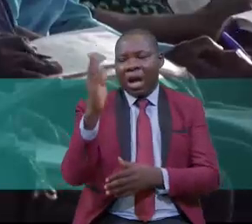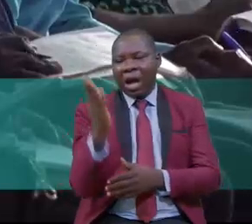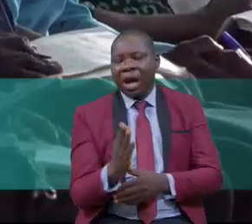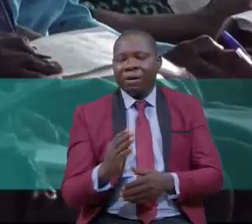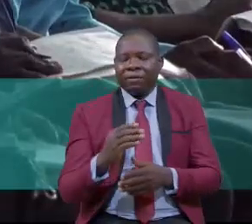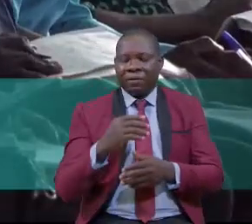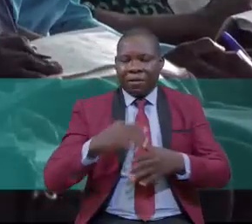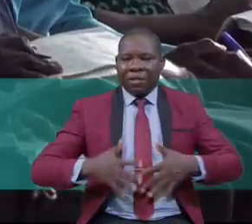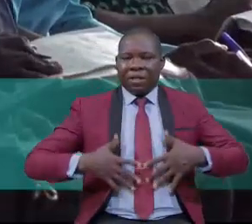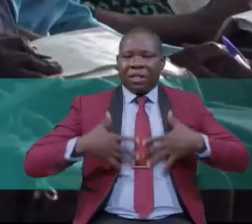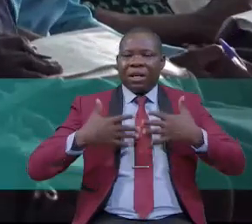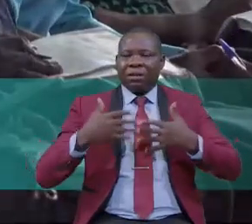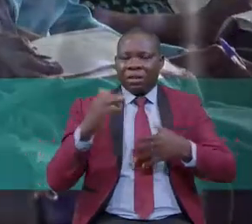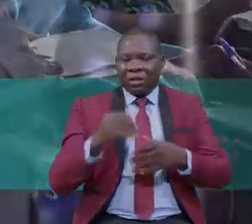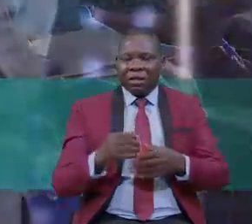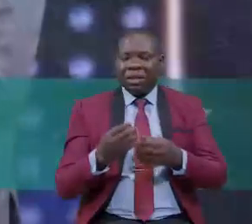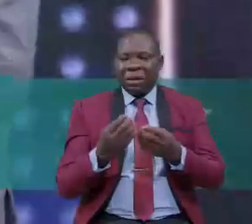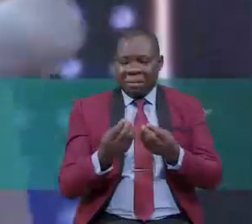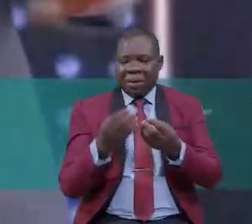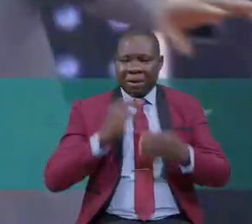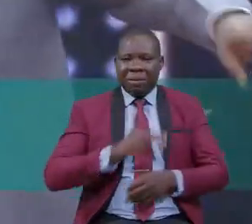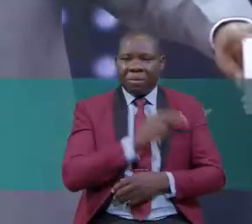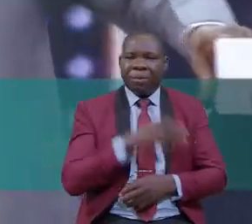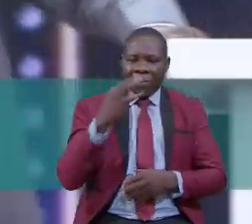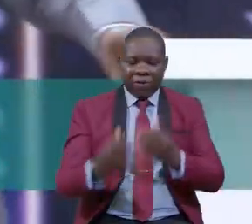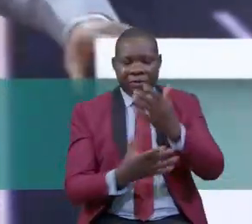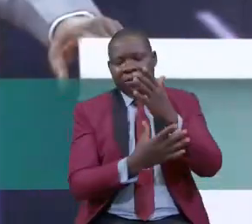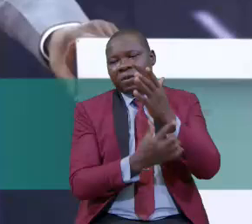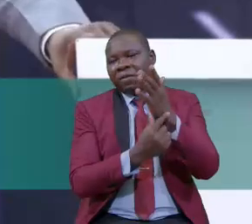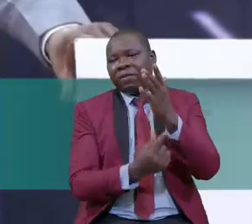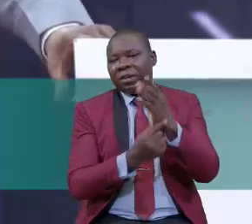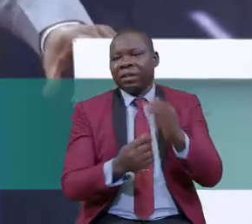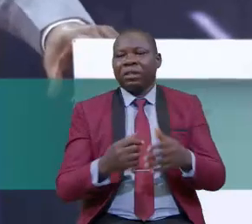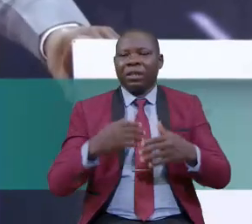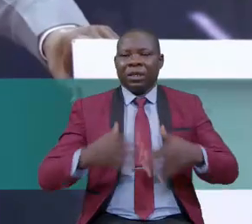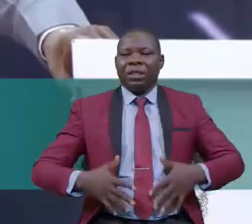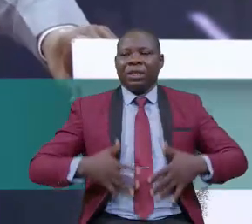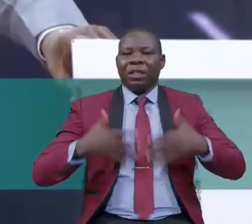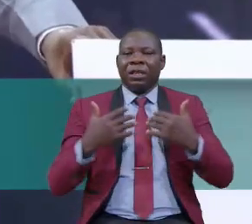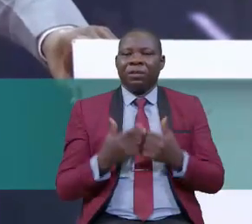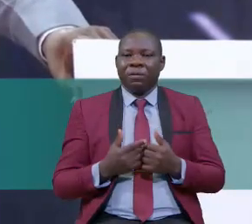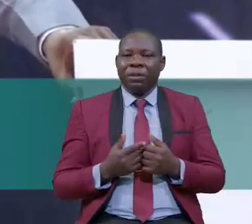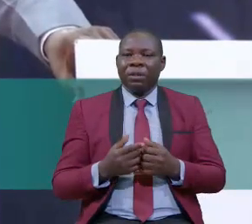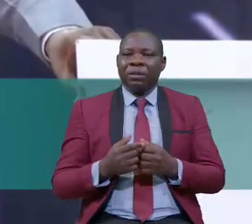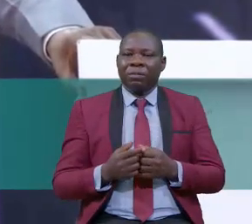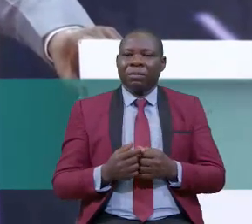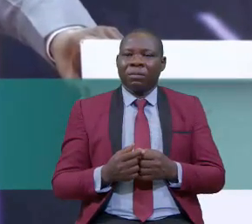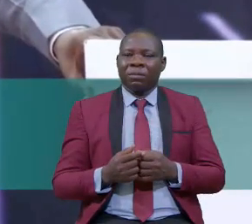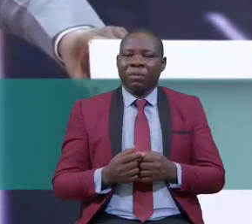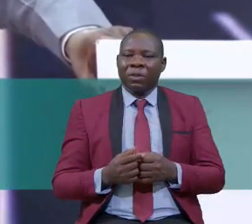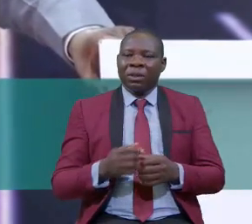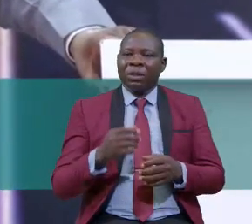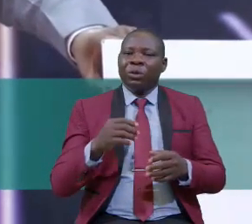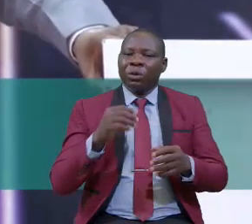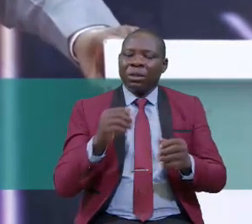of Superficial Life? Now, Deeper Life, if you mean I'm not a member of the denomination